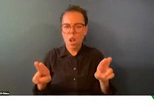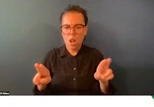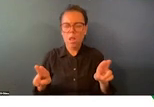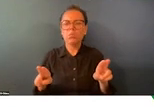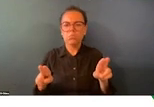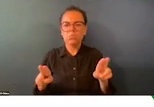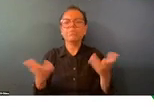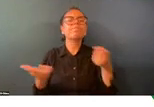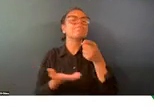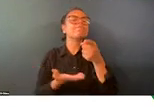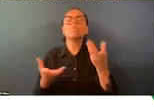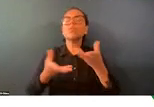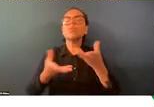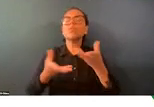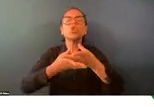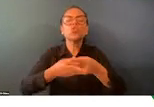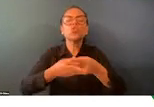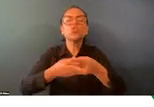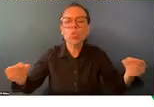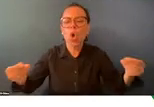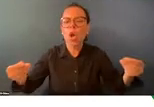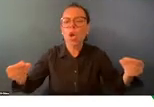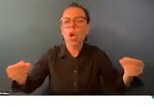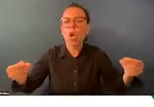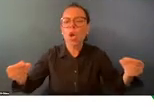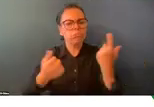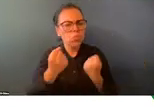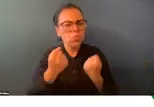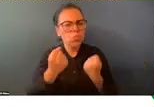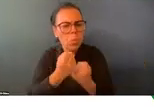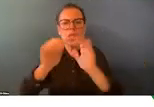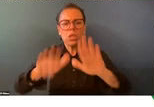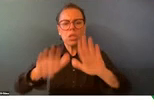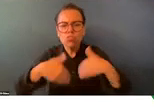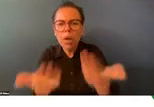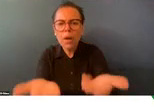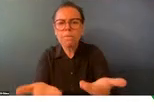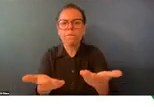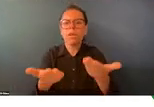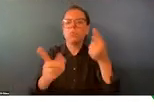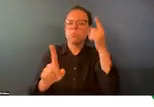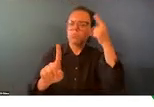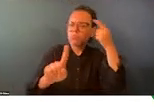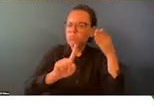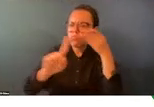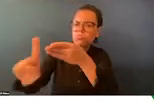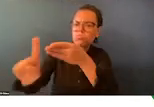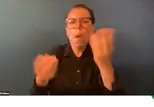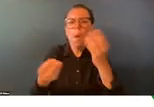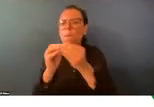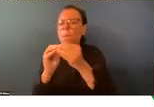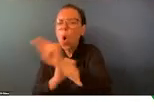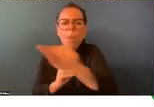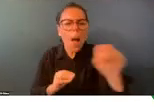that provides expert development solutions and technical support to advance sustainable development and equitable growth in